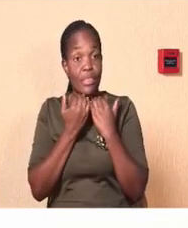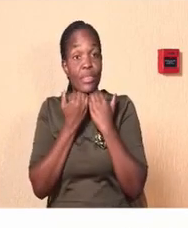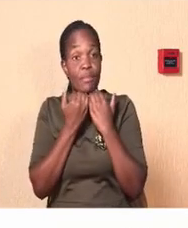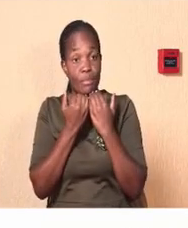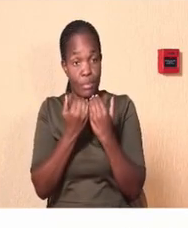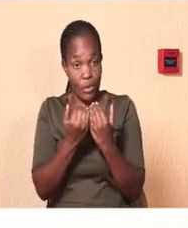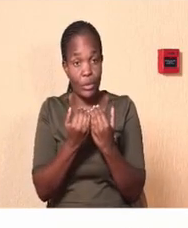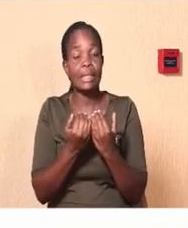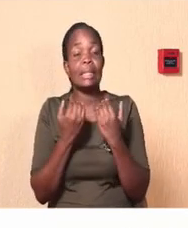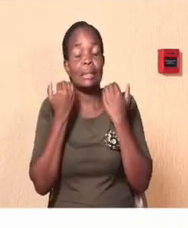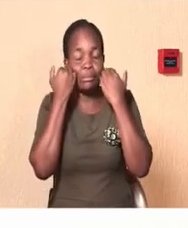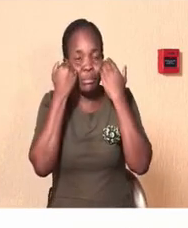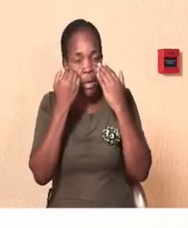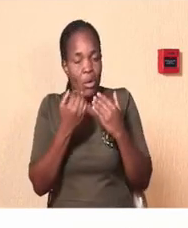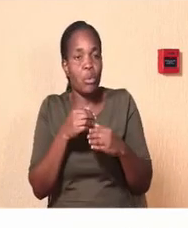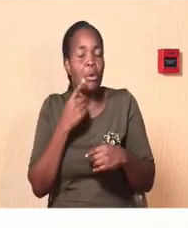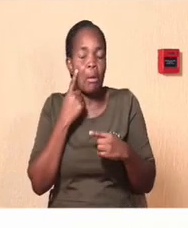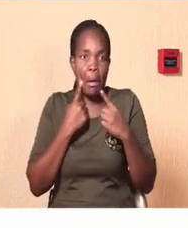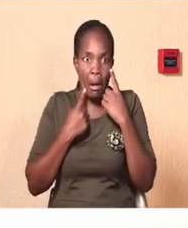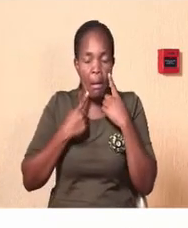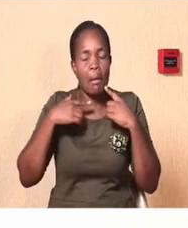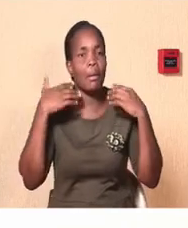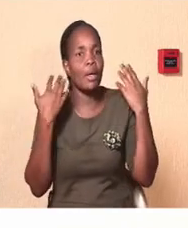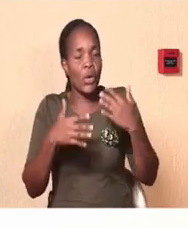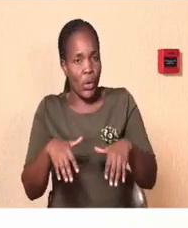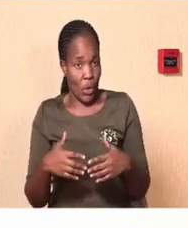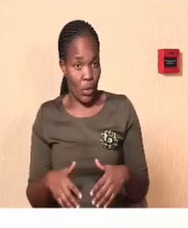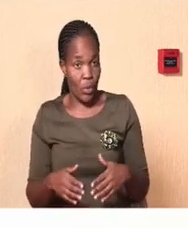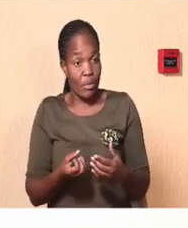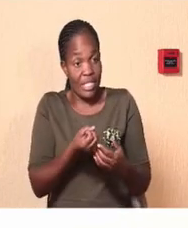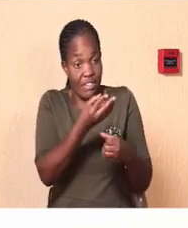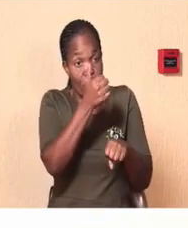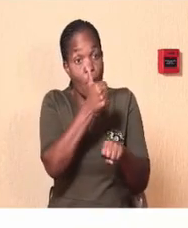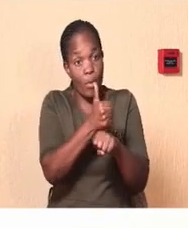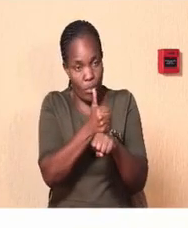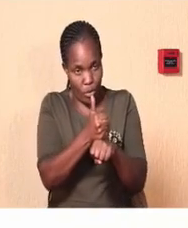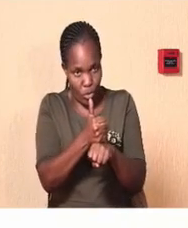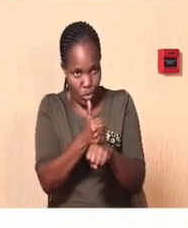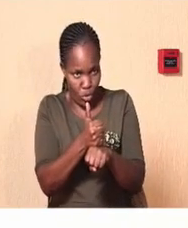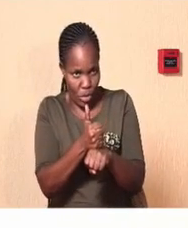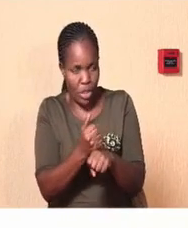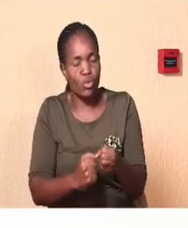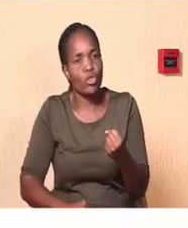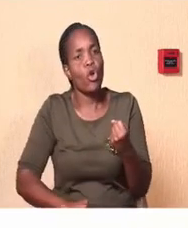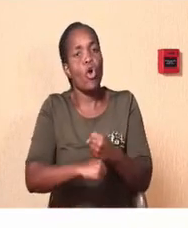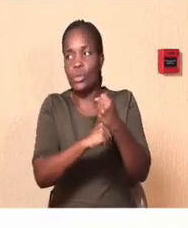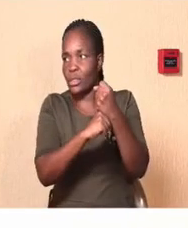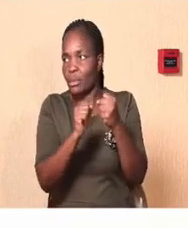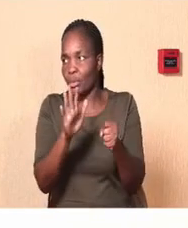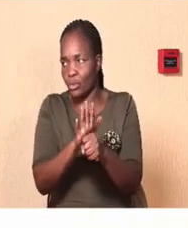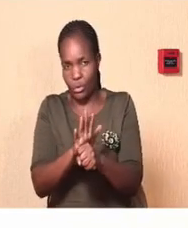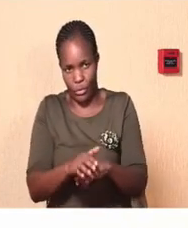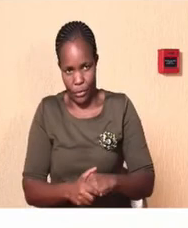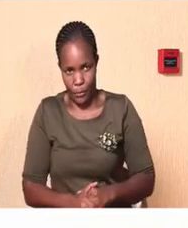are devastated, they are grieving their loved one, so they need to be provided with that necessary support. So they will not